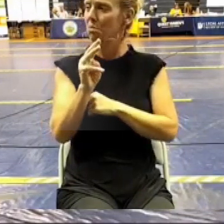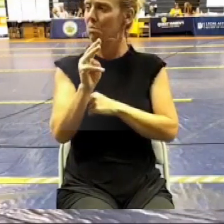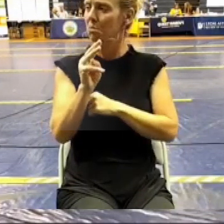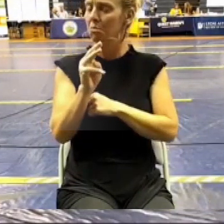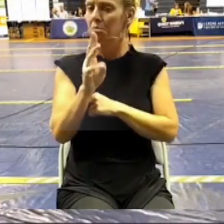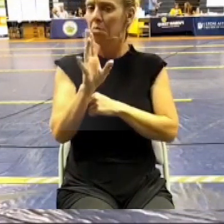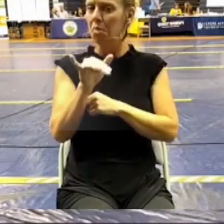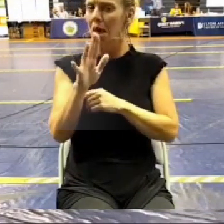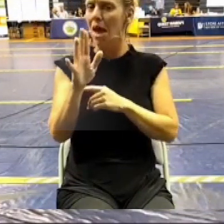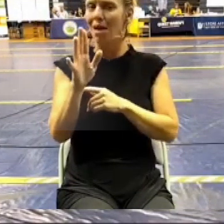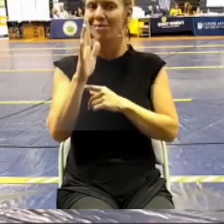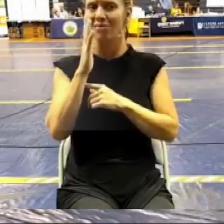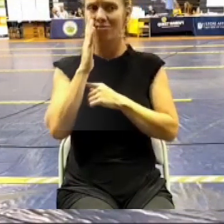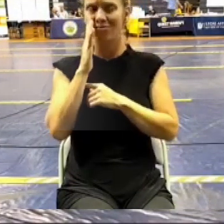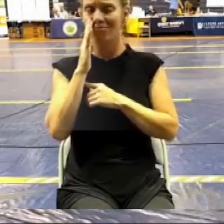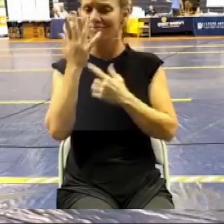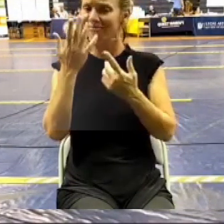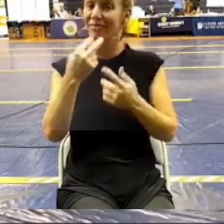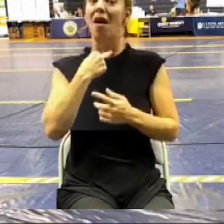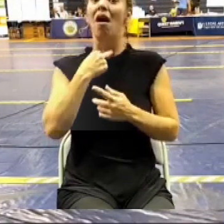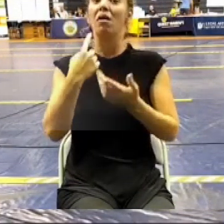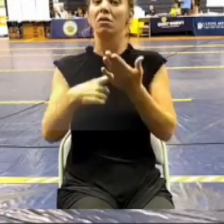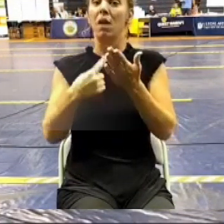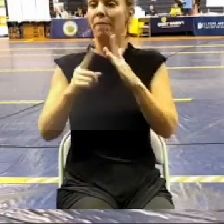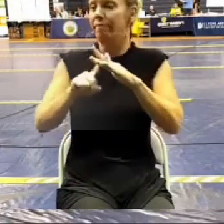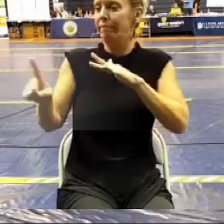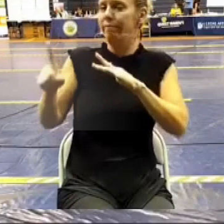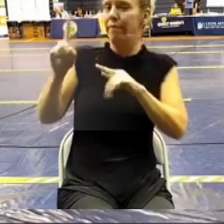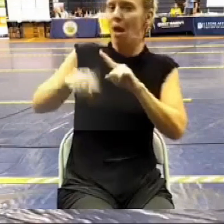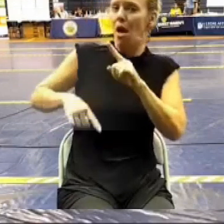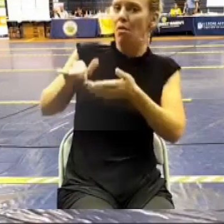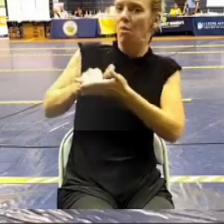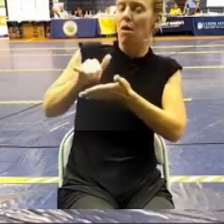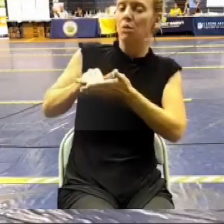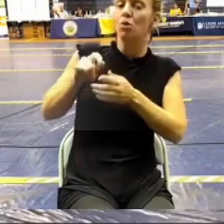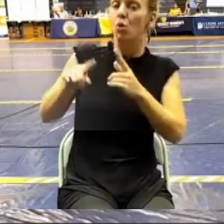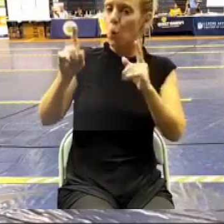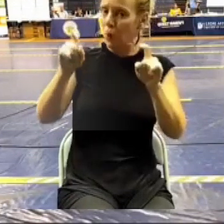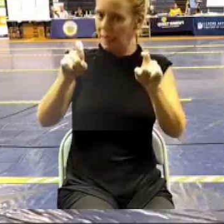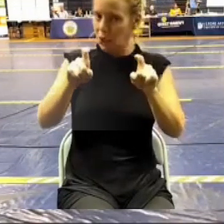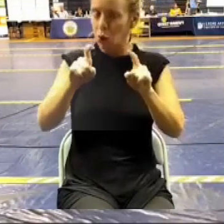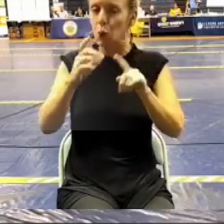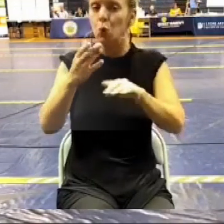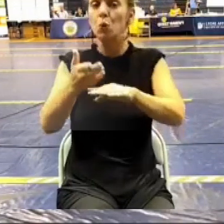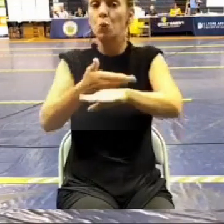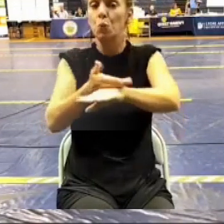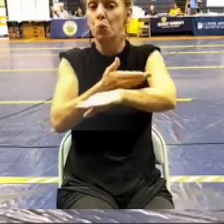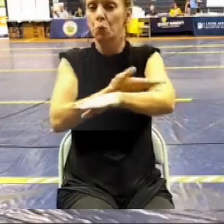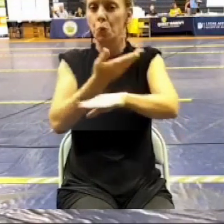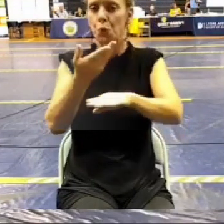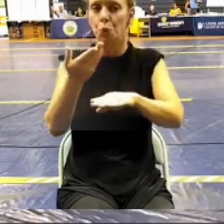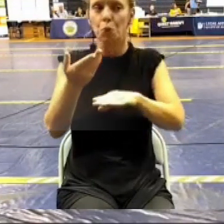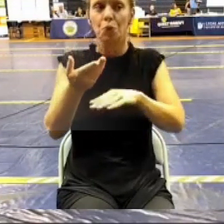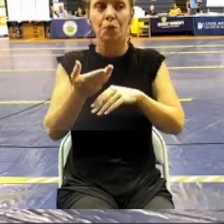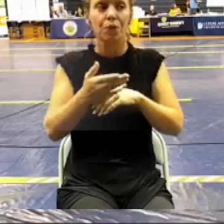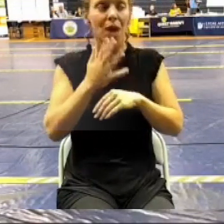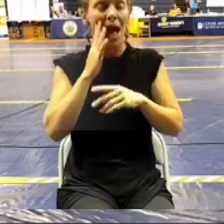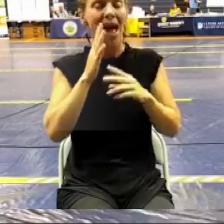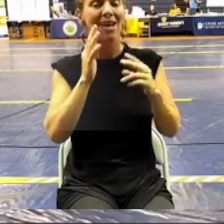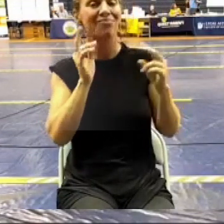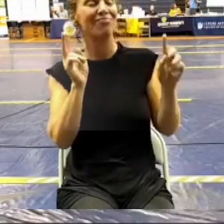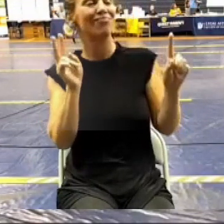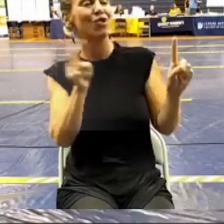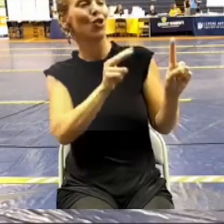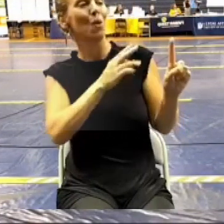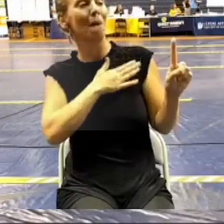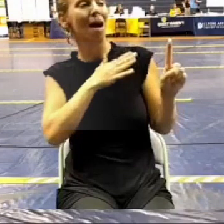know, I'm looking into this soil, so we need to do that. And as I'm looking at my mentor here, Donna